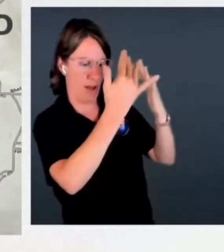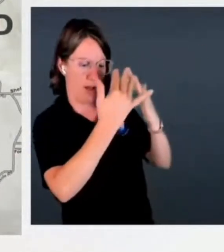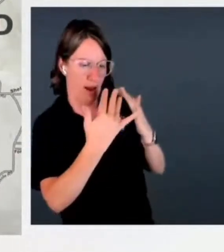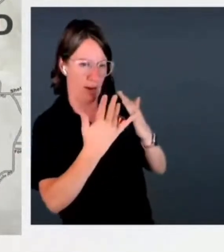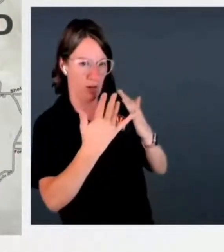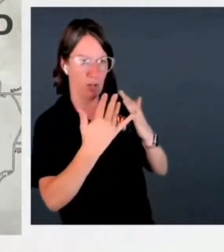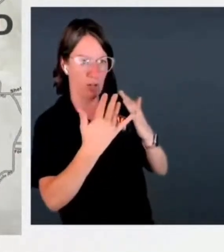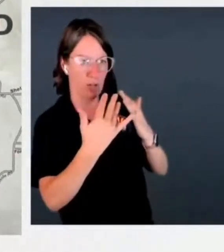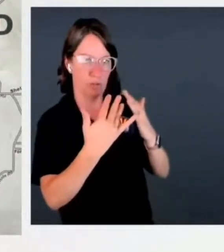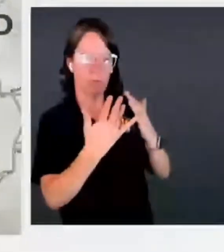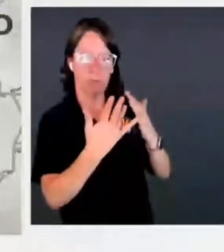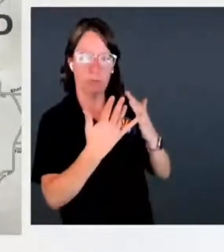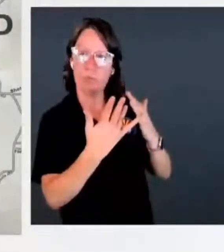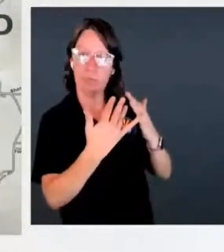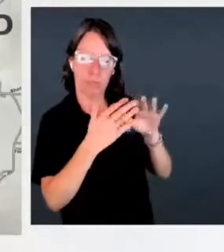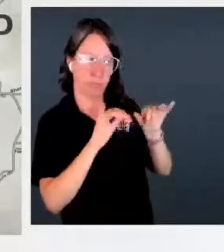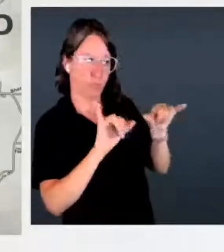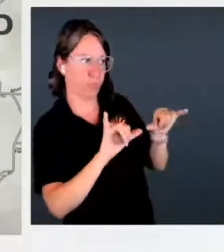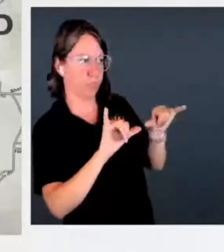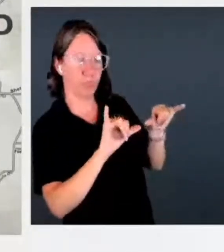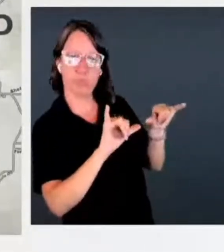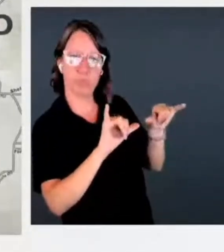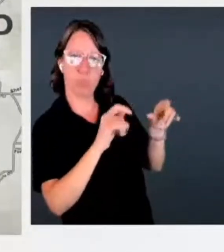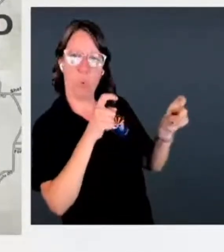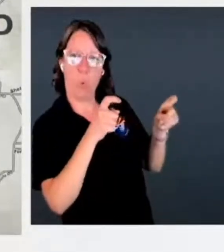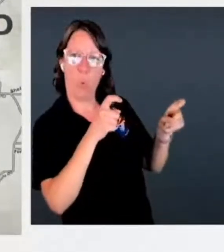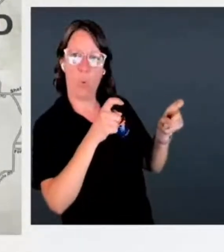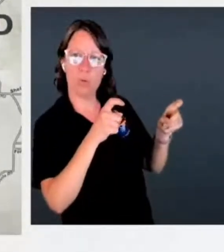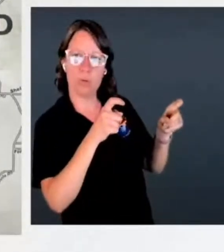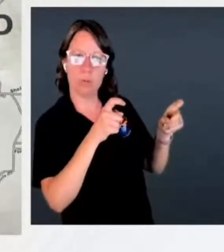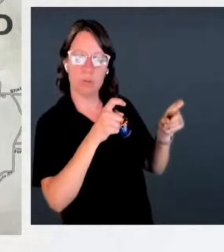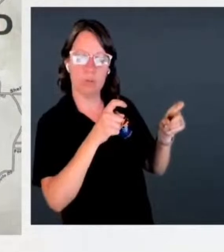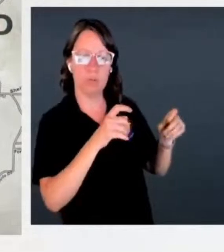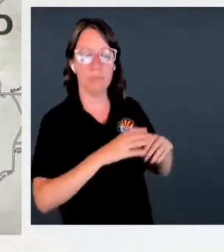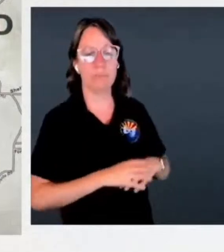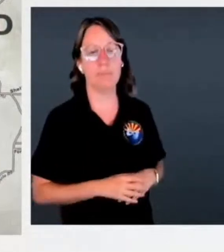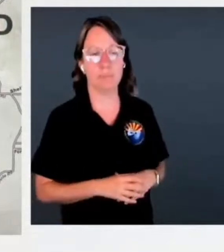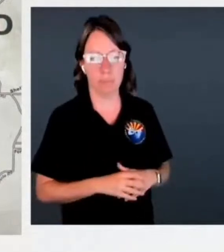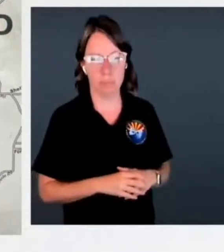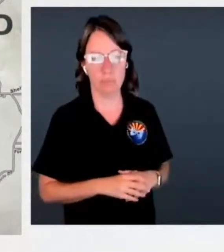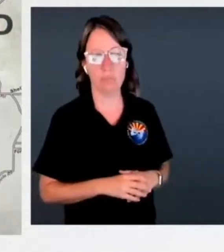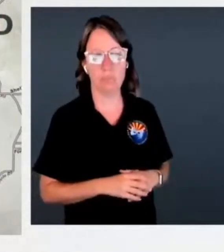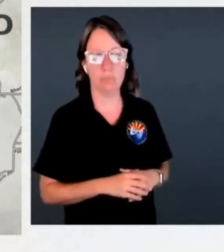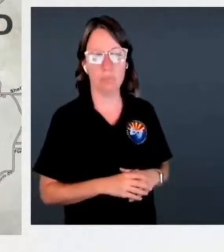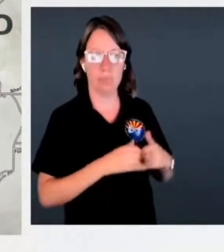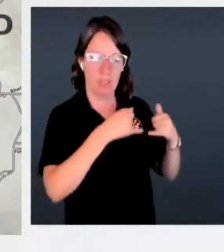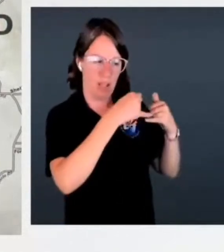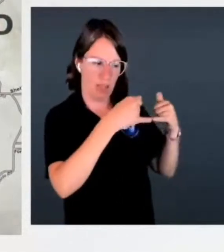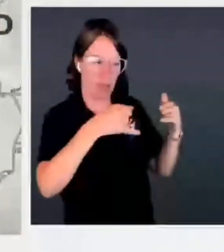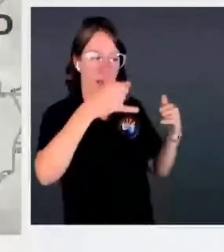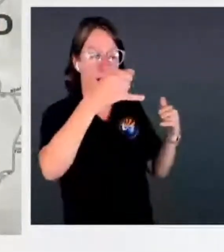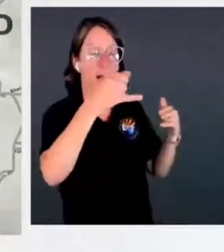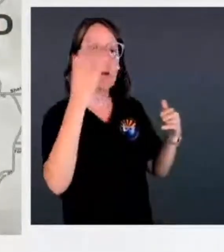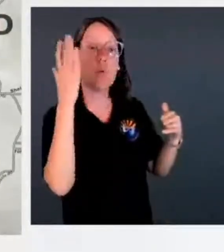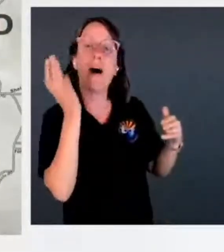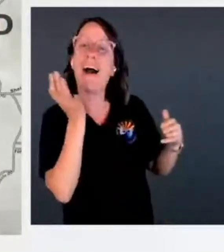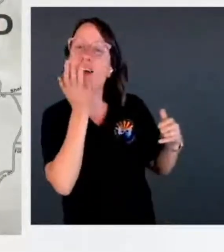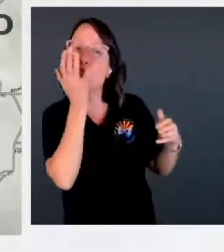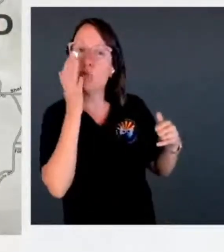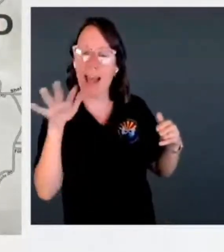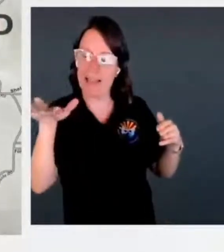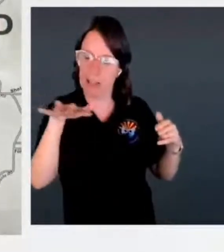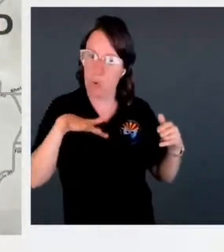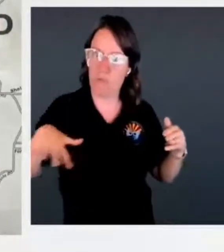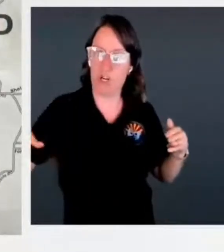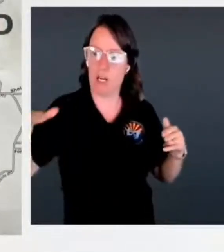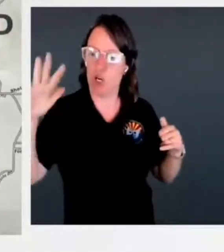part because now we've got a line between the fire and the fuel. And we have folks on there staffing it right now, keeping it from